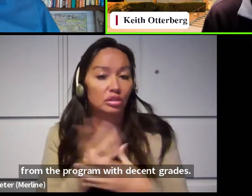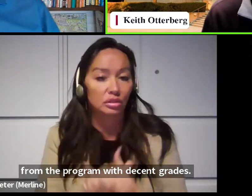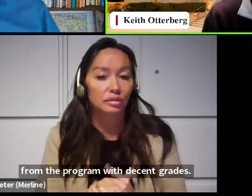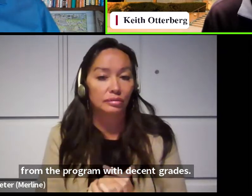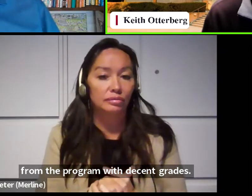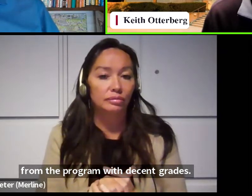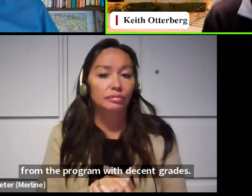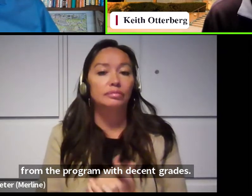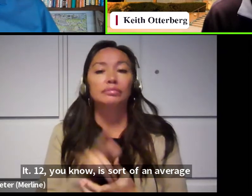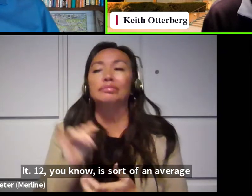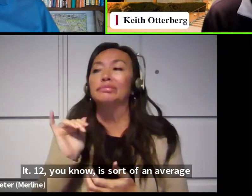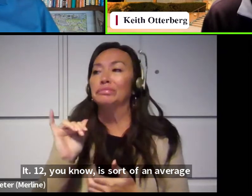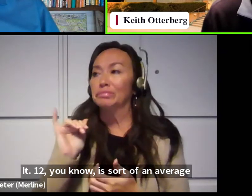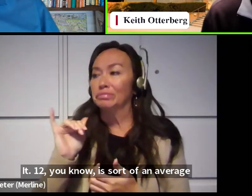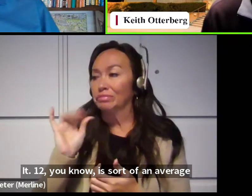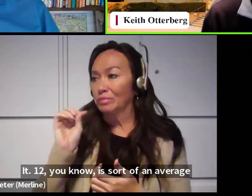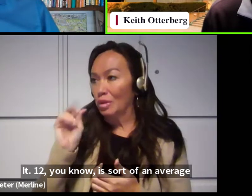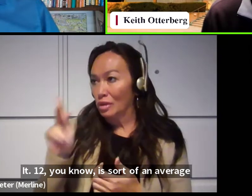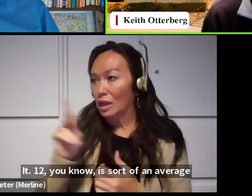Okay.